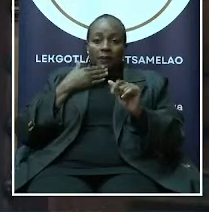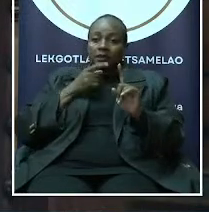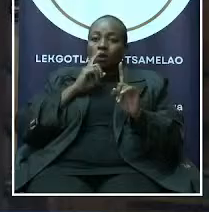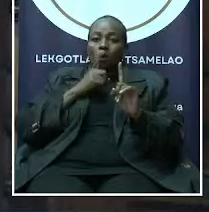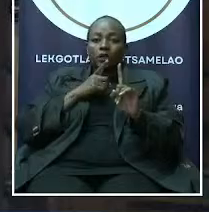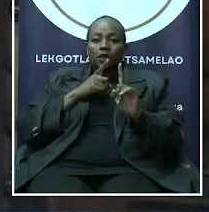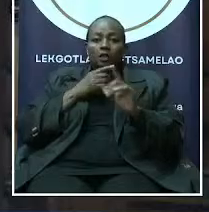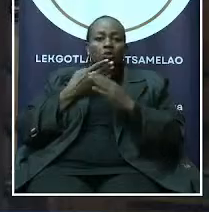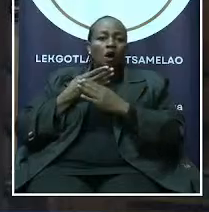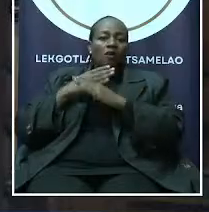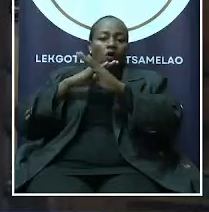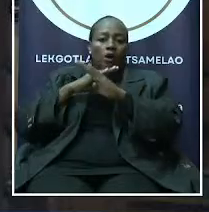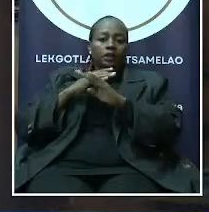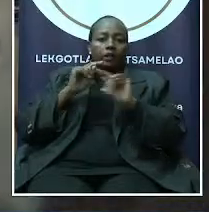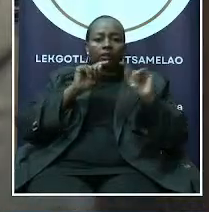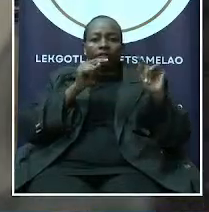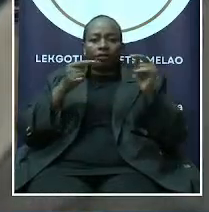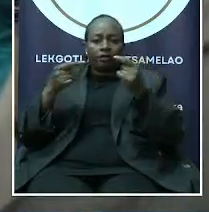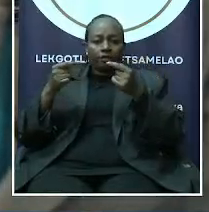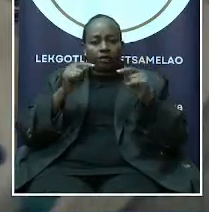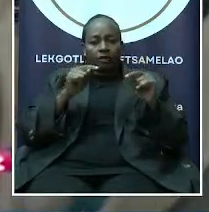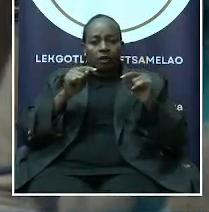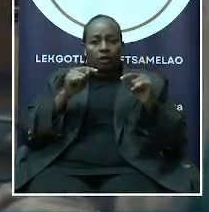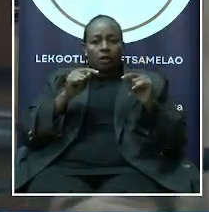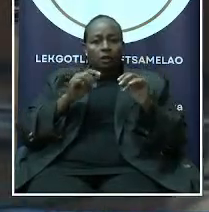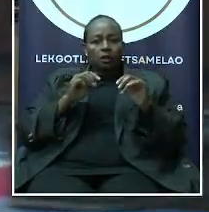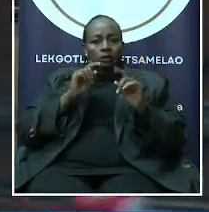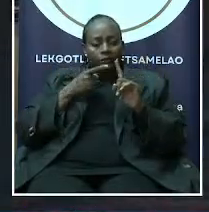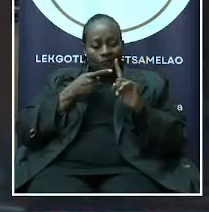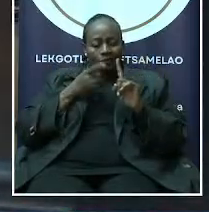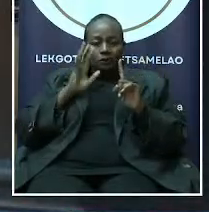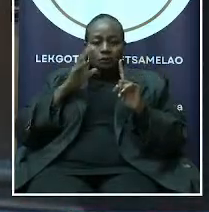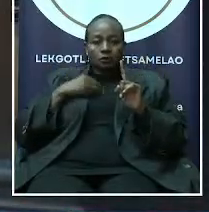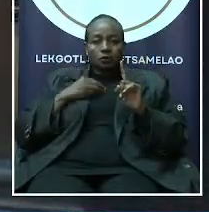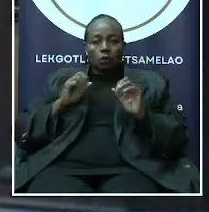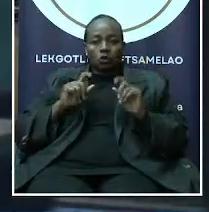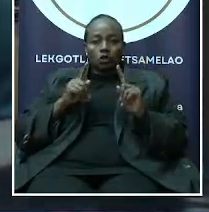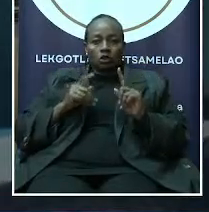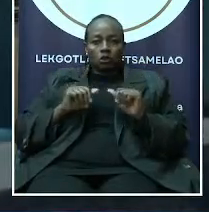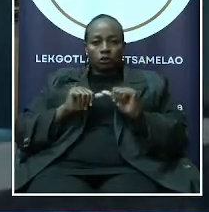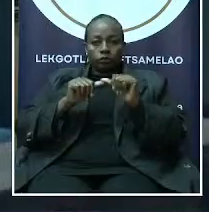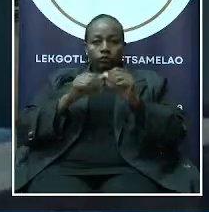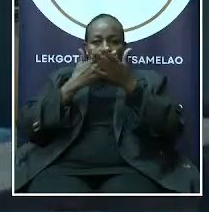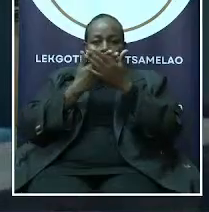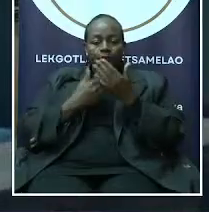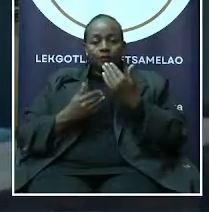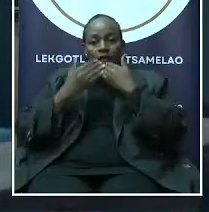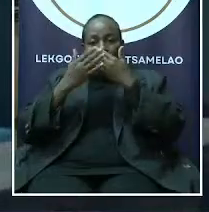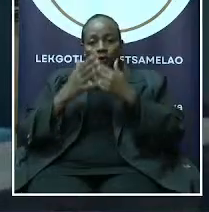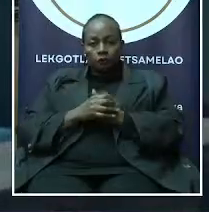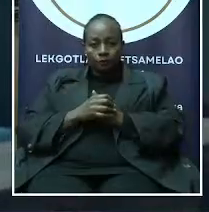to avoid delays? Let's allow the speaker to finish speaking. Thank you.